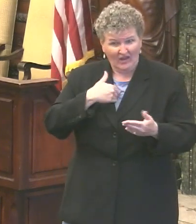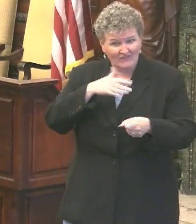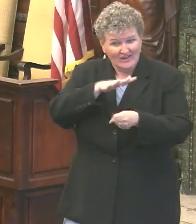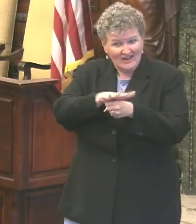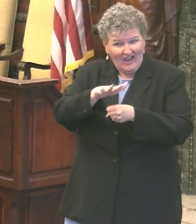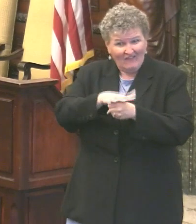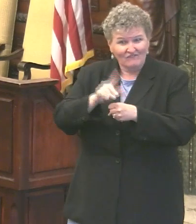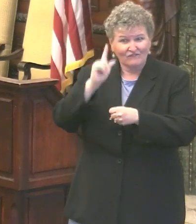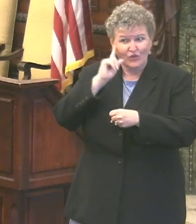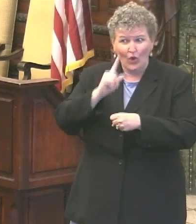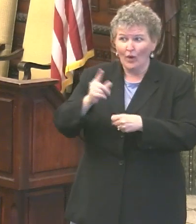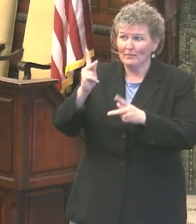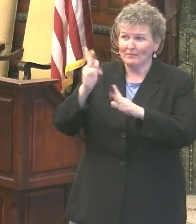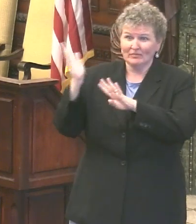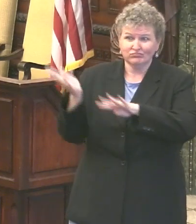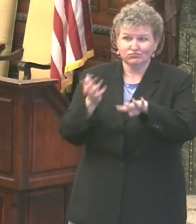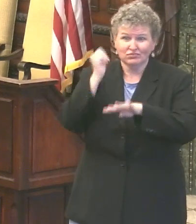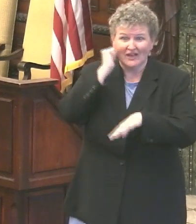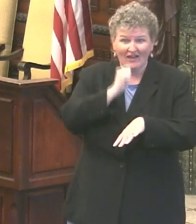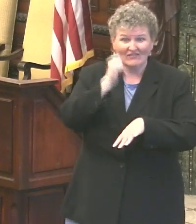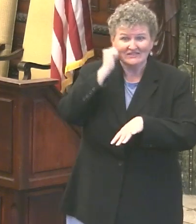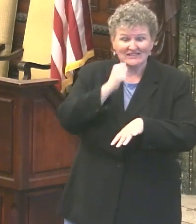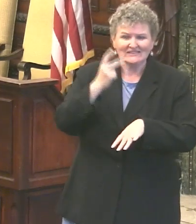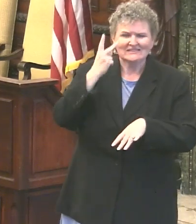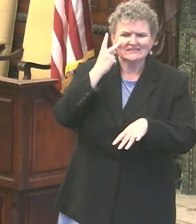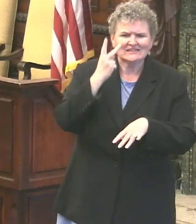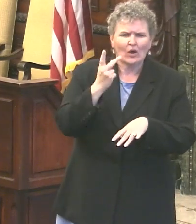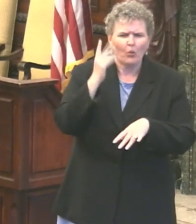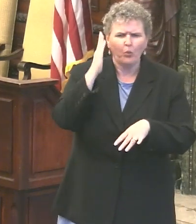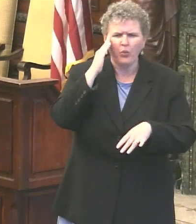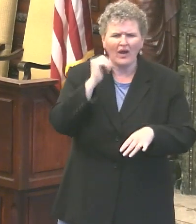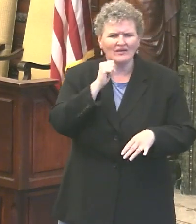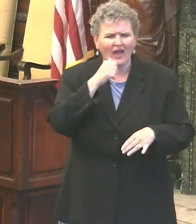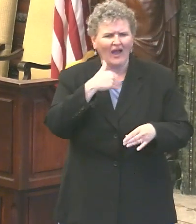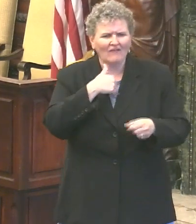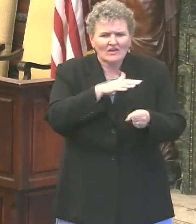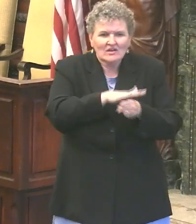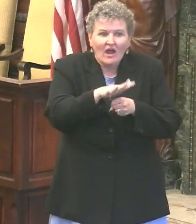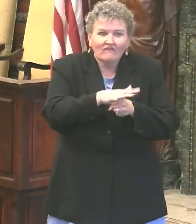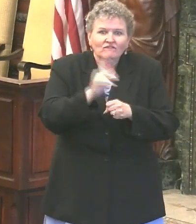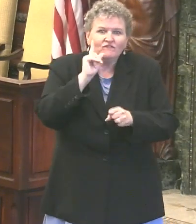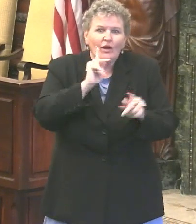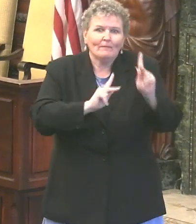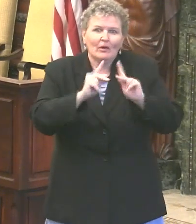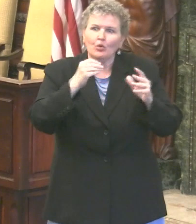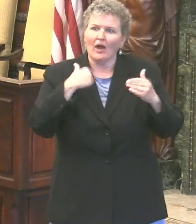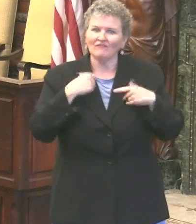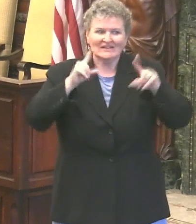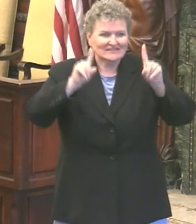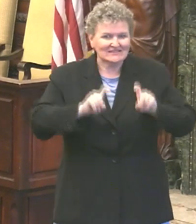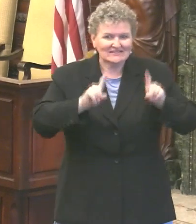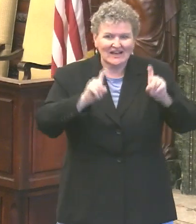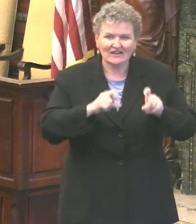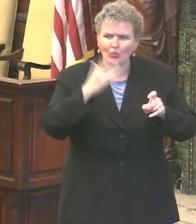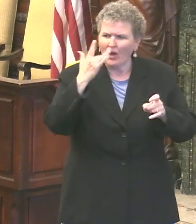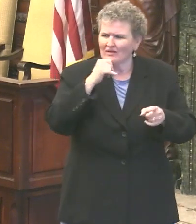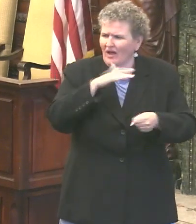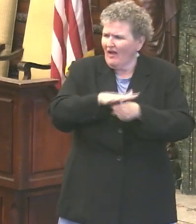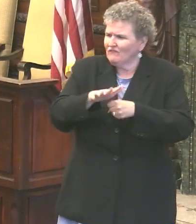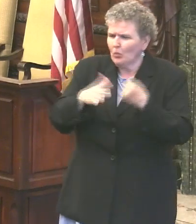day that you would ultimately like to see. I'm curious, why isn't there enough demand to hit that 5,000 test number right now?